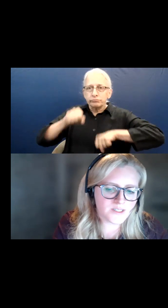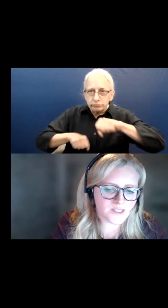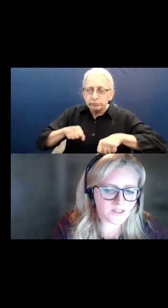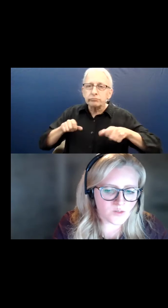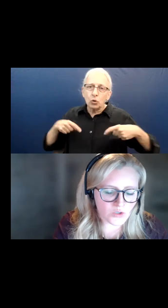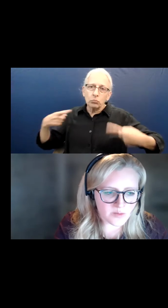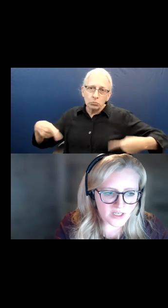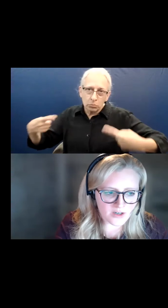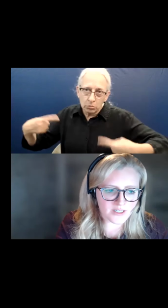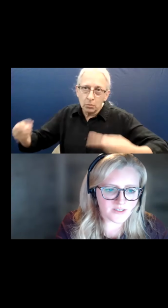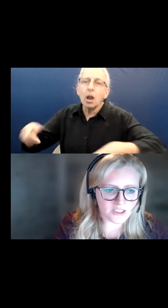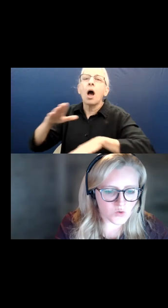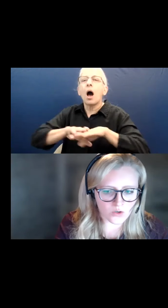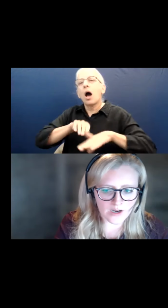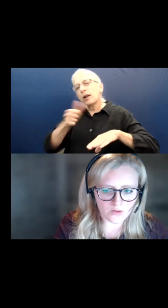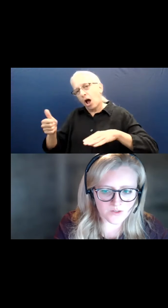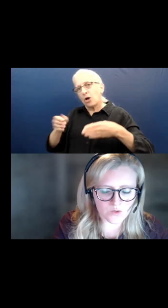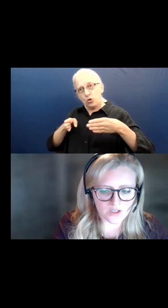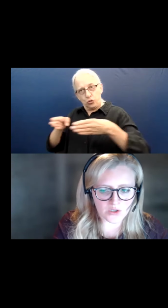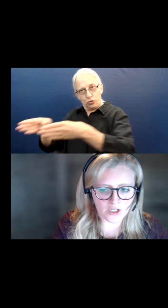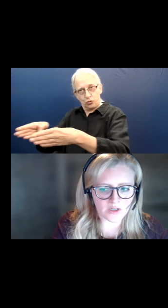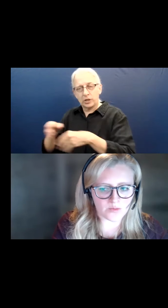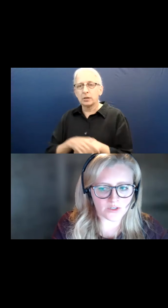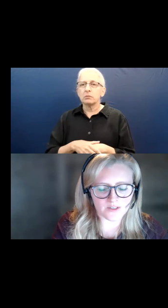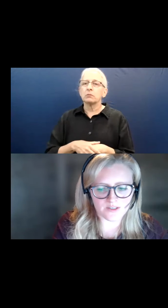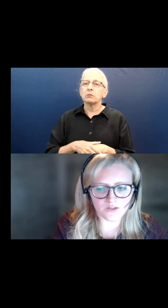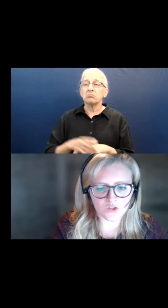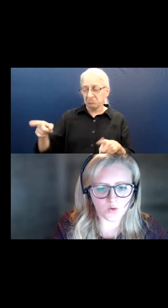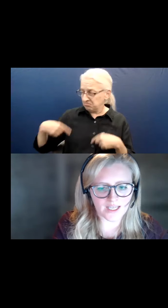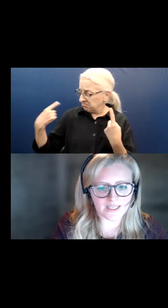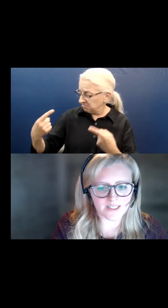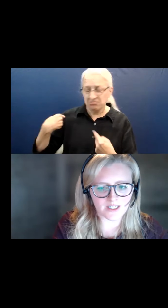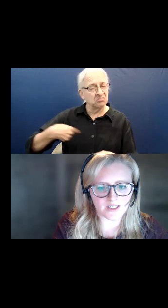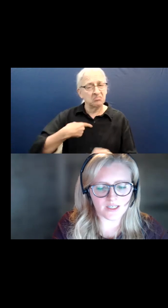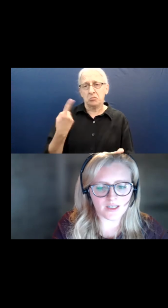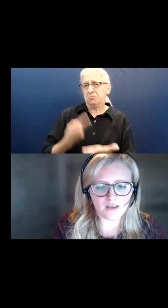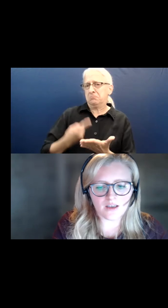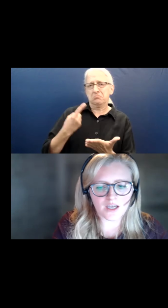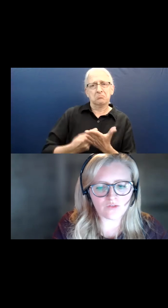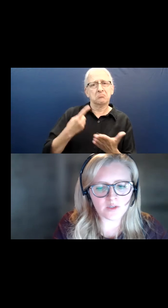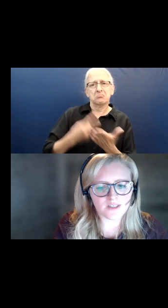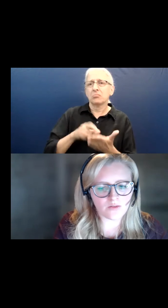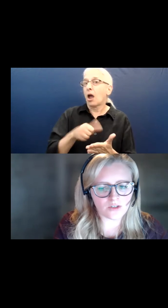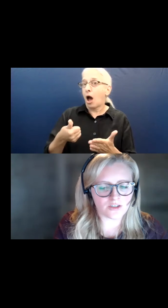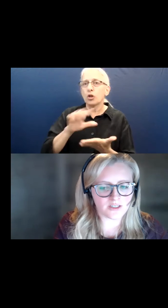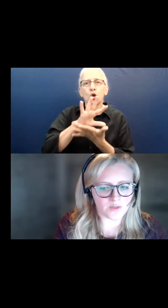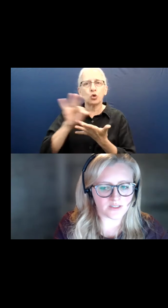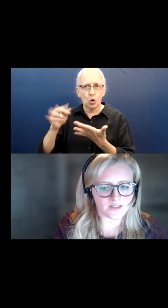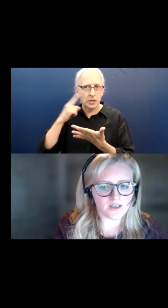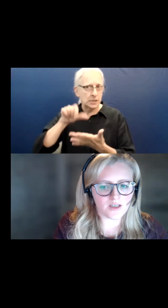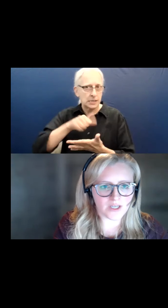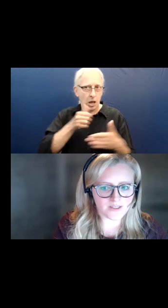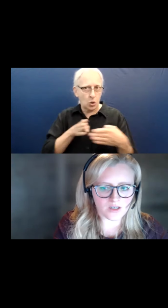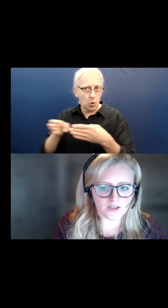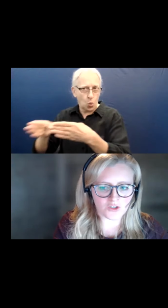We've been discussing preliminary detour routes with community members since 2018, and we've made several